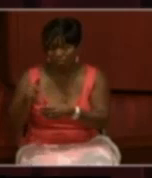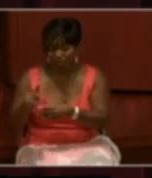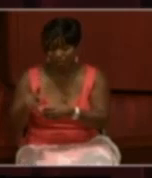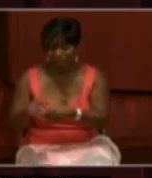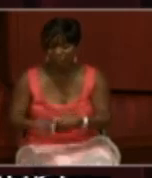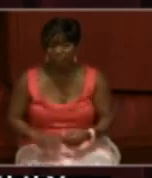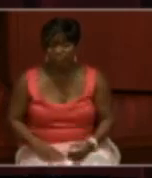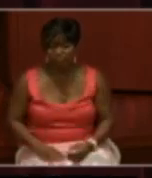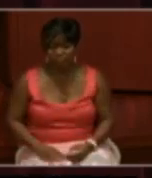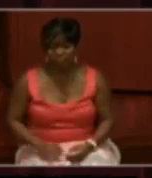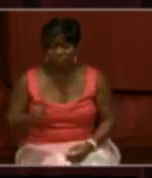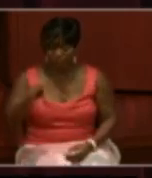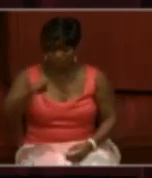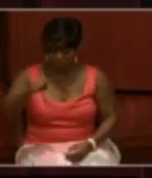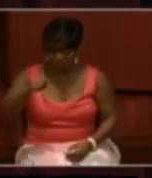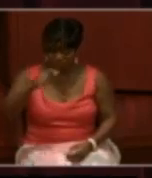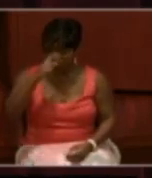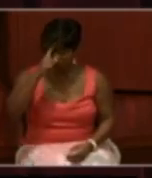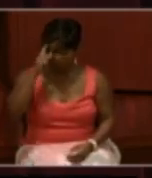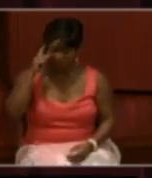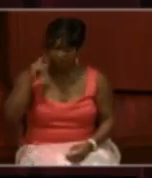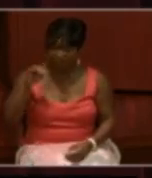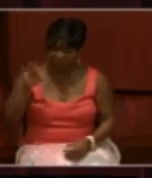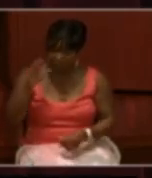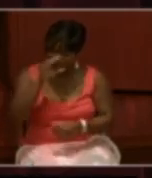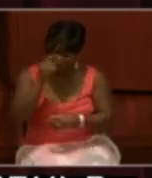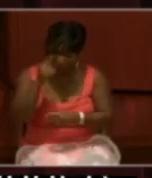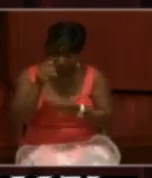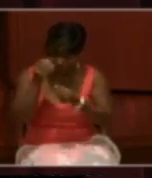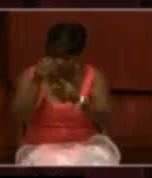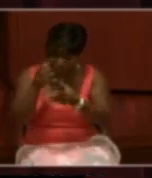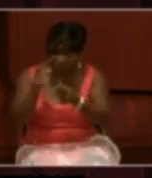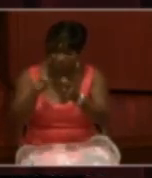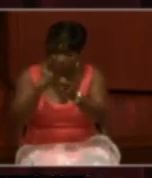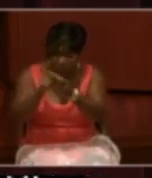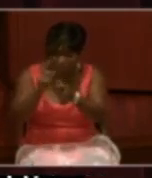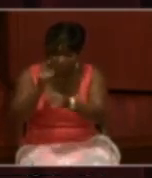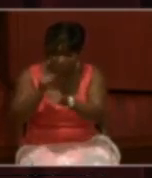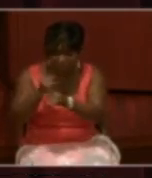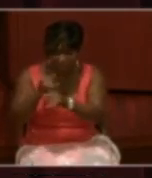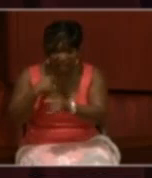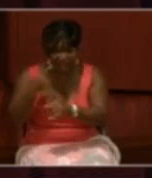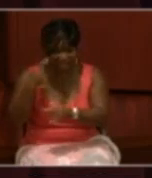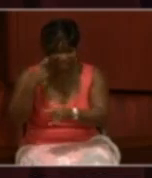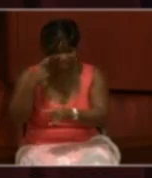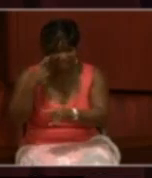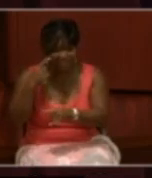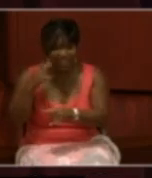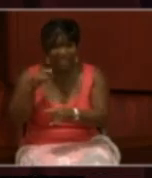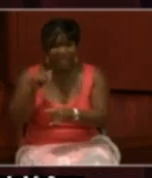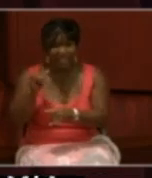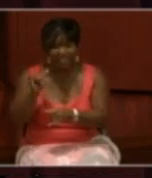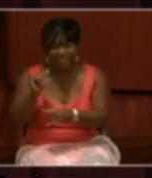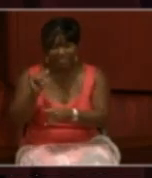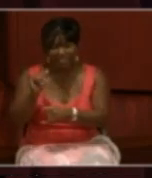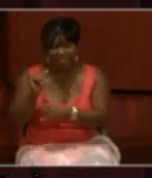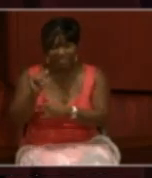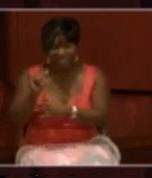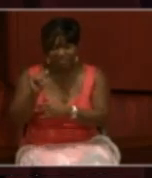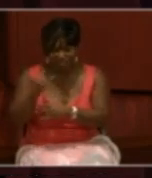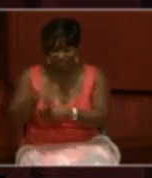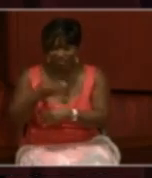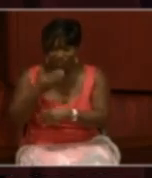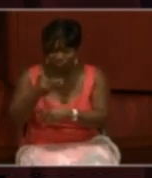So, yes, if you're looking for information on a particular institution, I think that would be a very